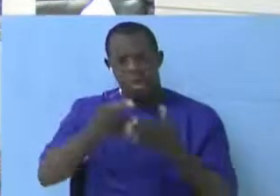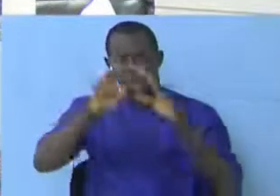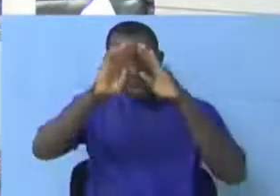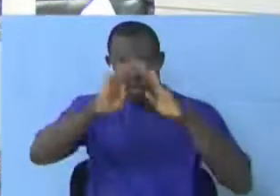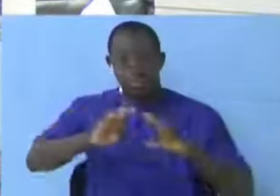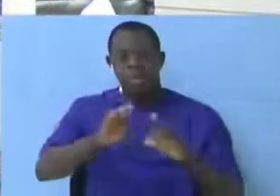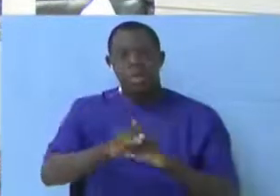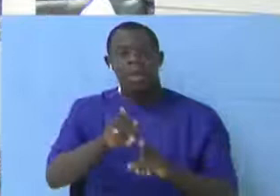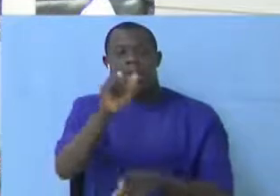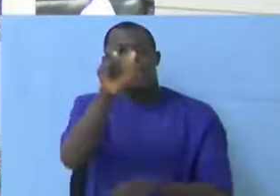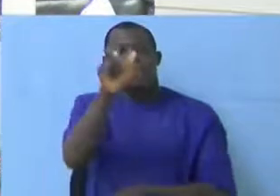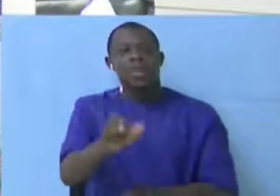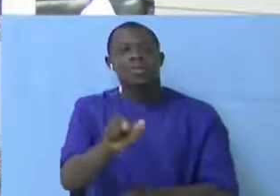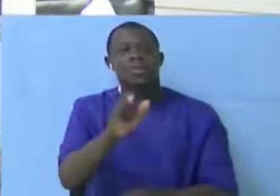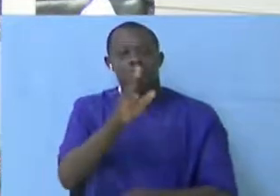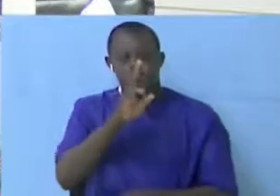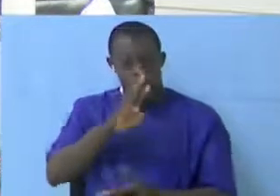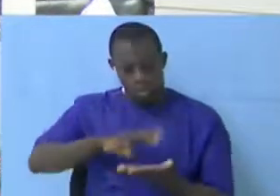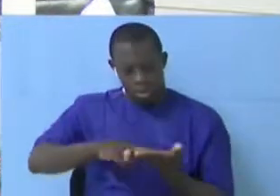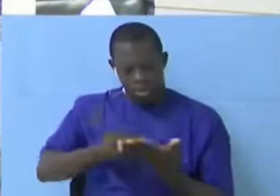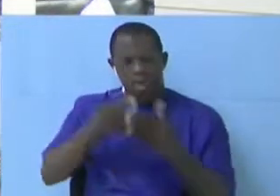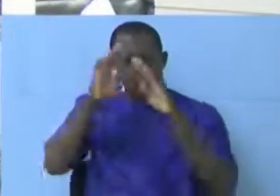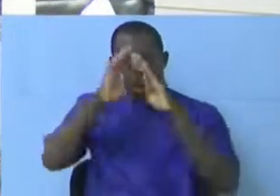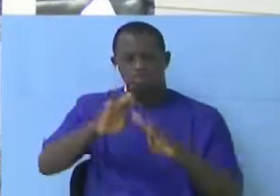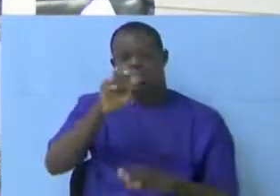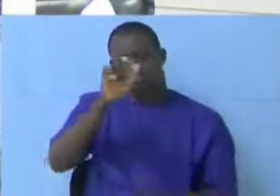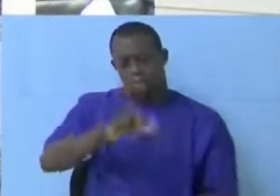and the person they rented is acquainted to me.